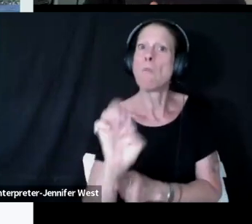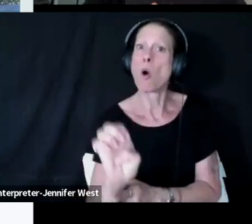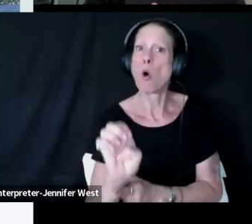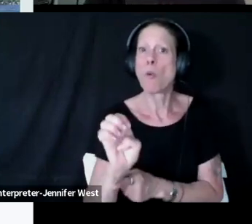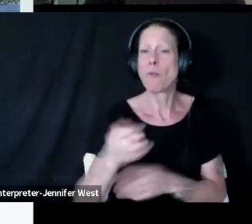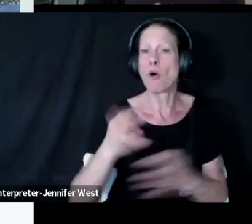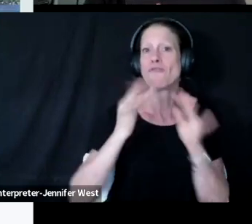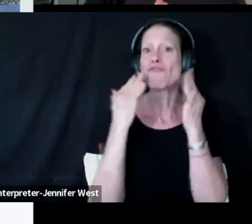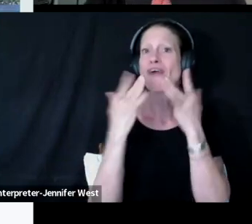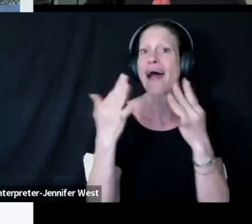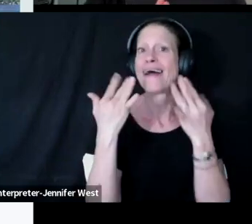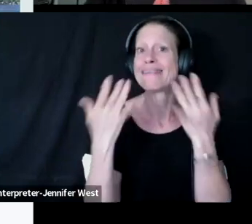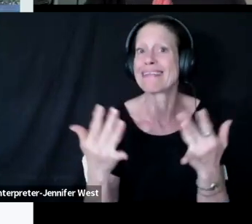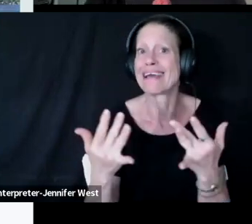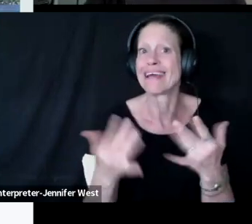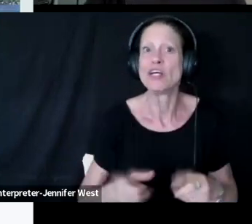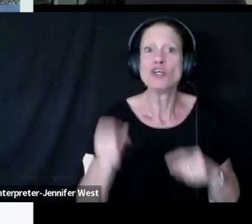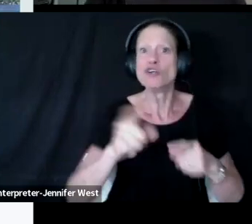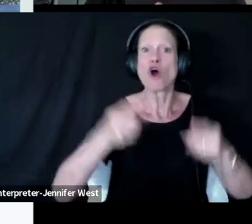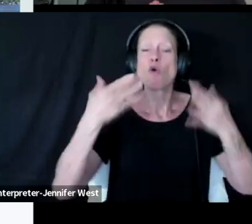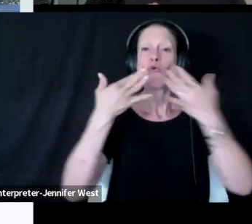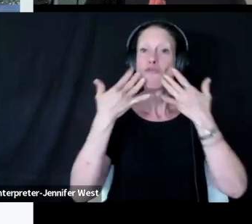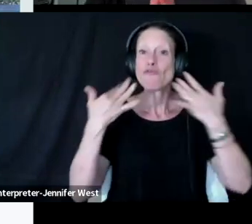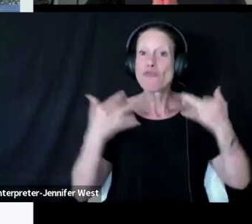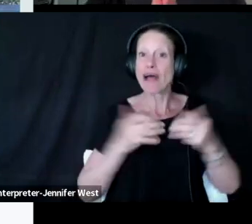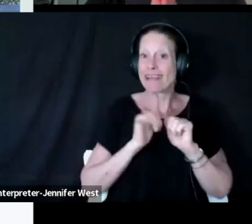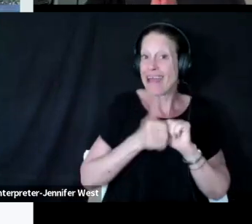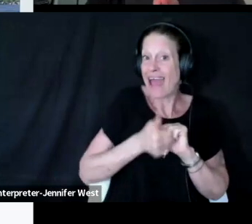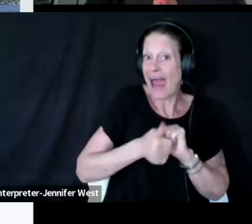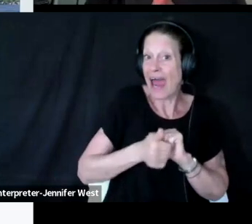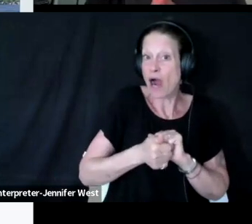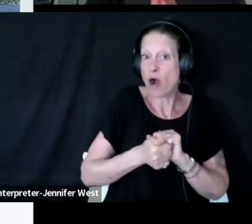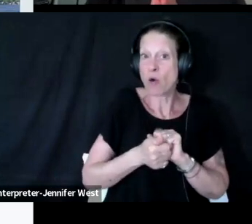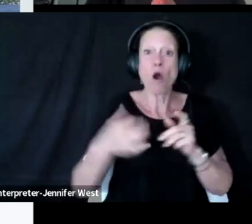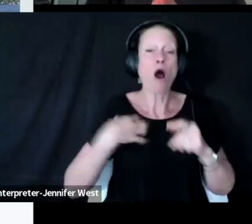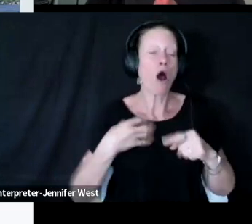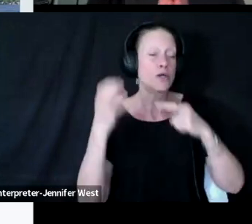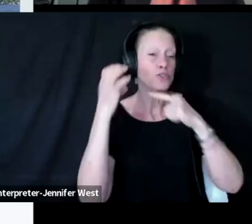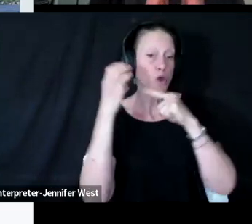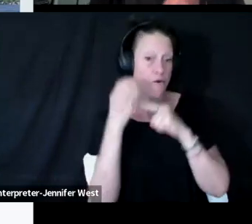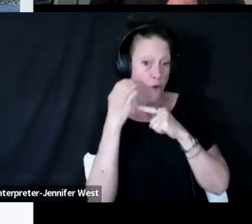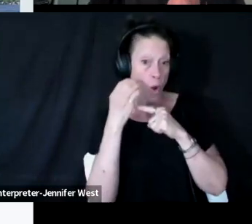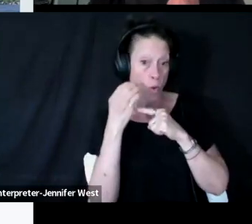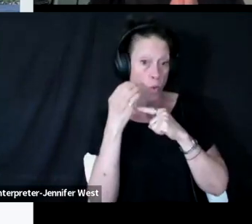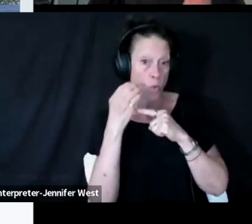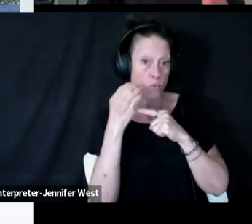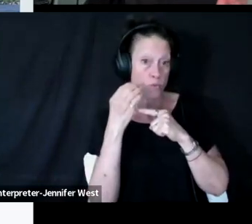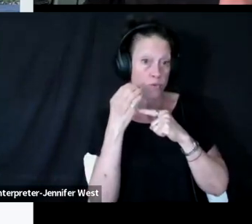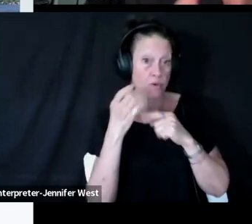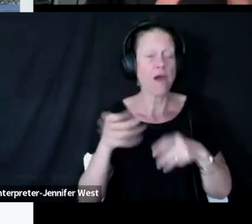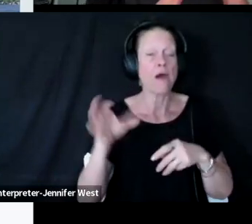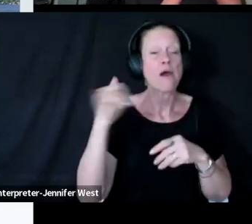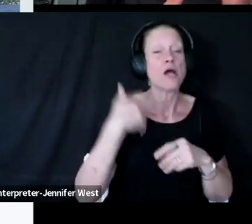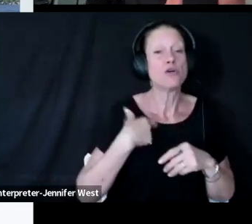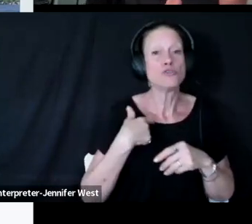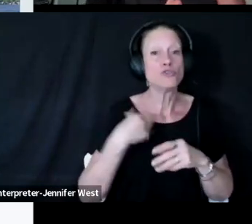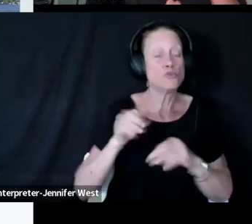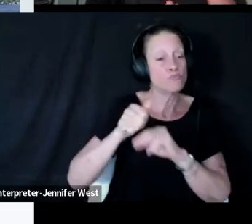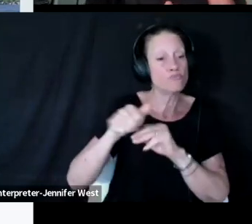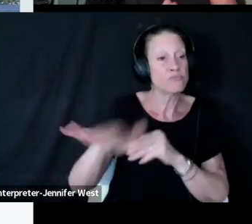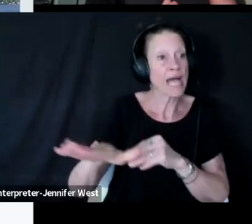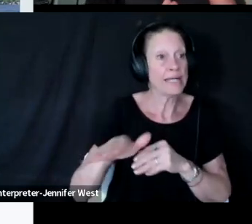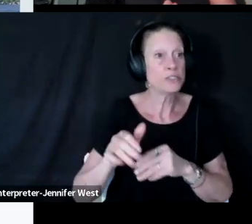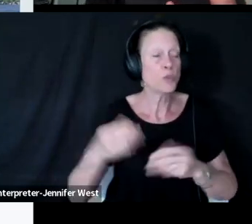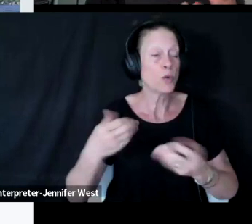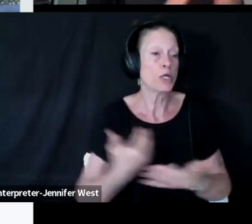as easily on your mobile device. That's where most people are going to be having it. When you share with a new caregiver, most likely